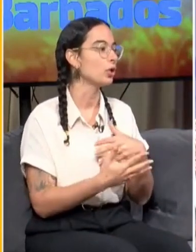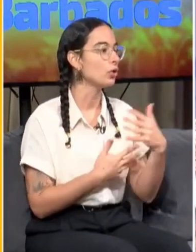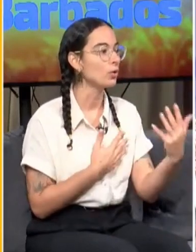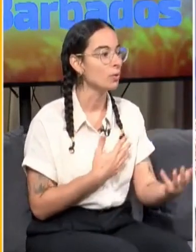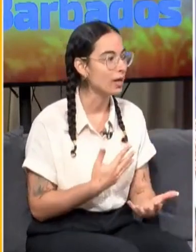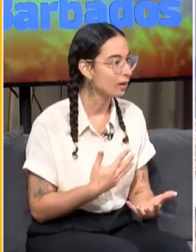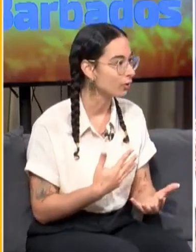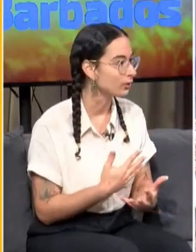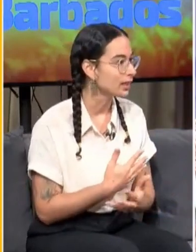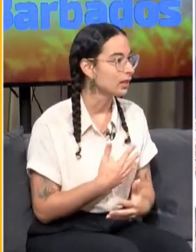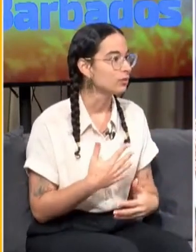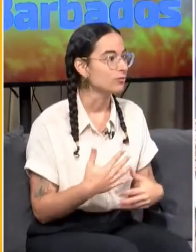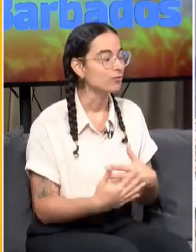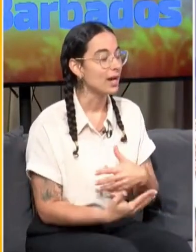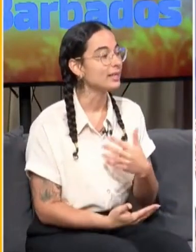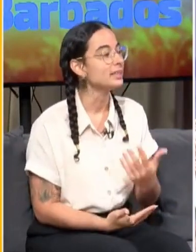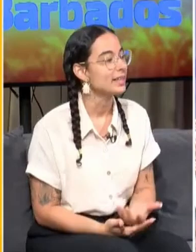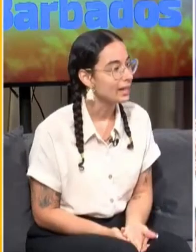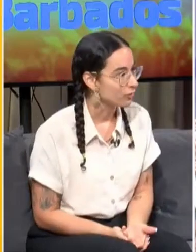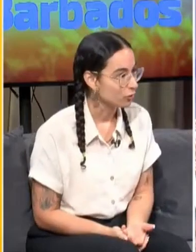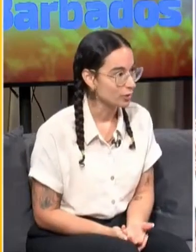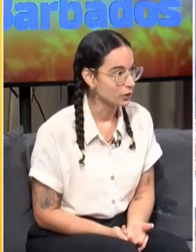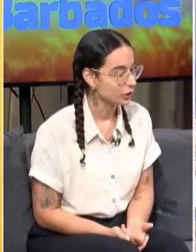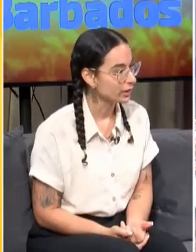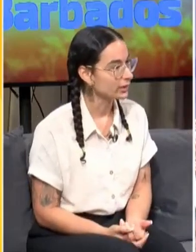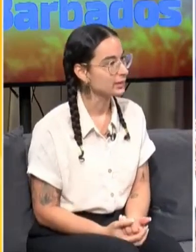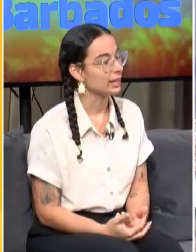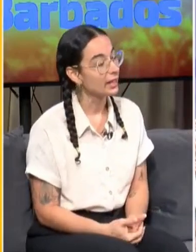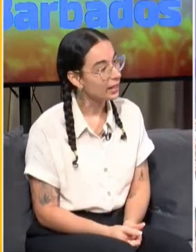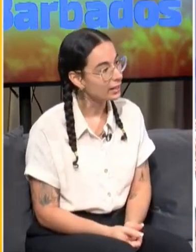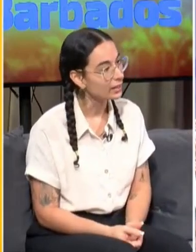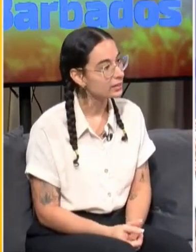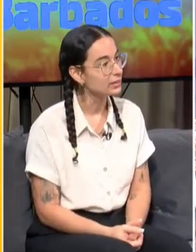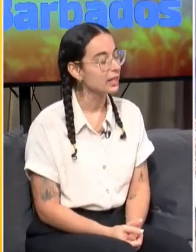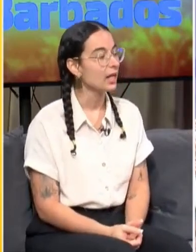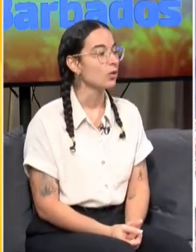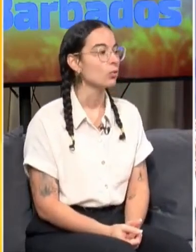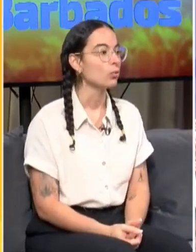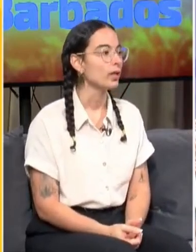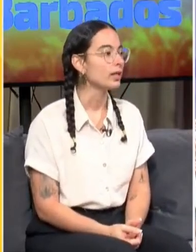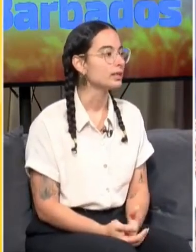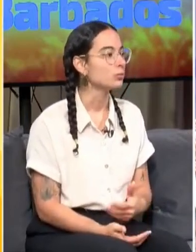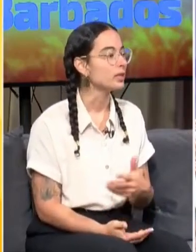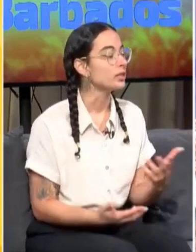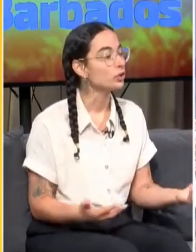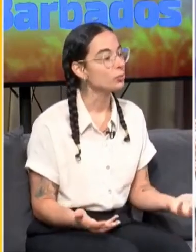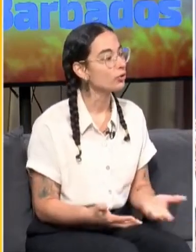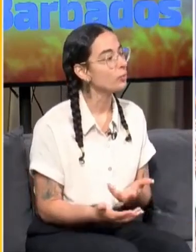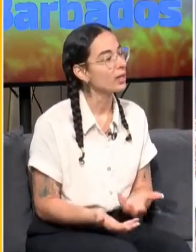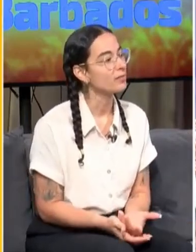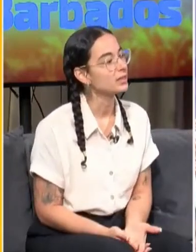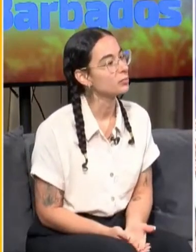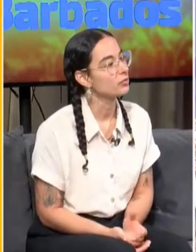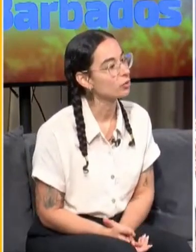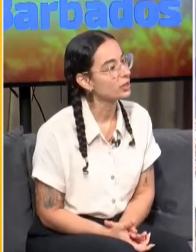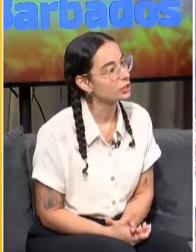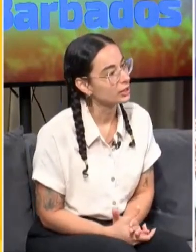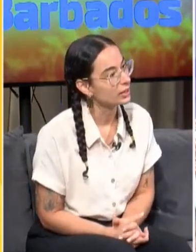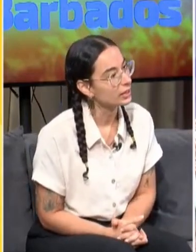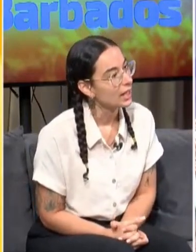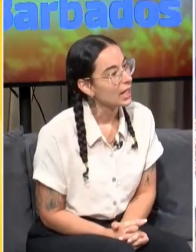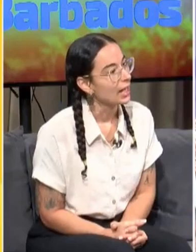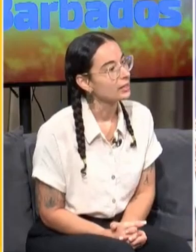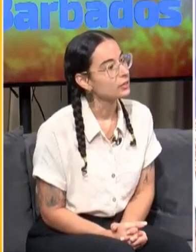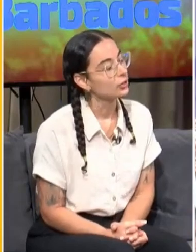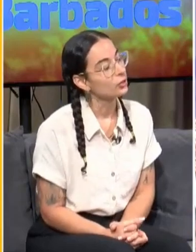of go about finding that information secondhand, whereas with an interpreter, they would have the same